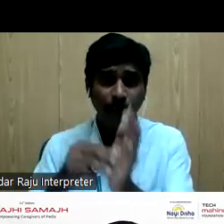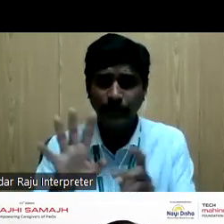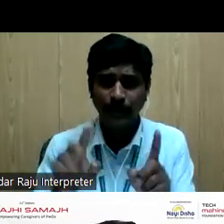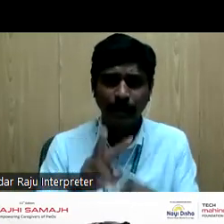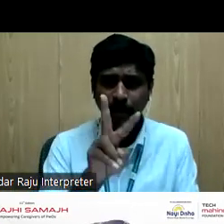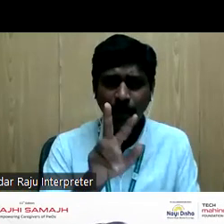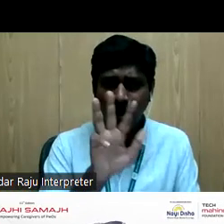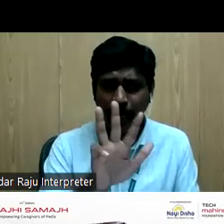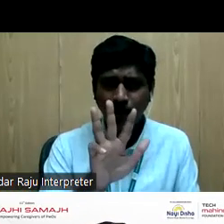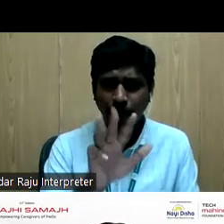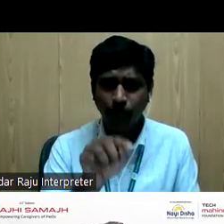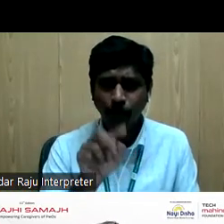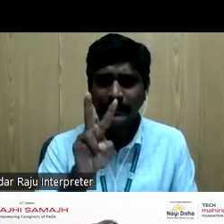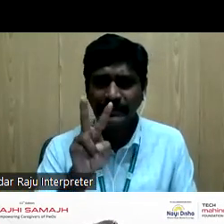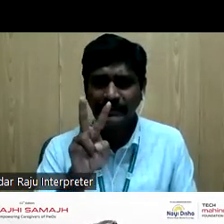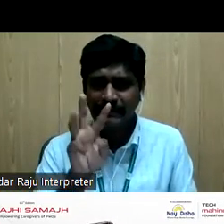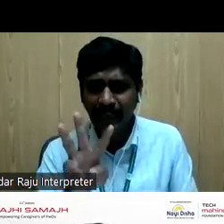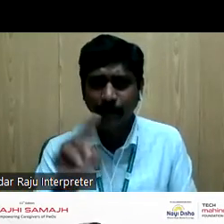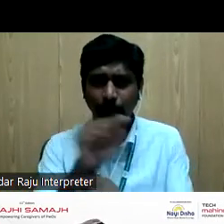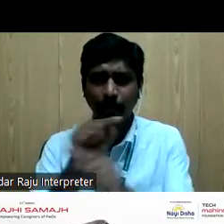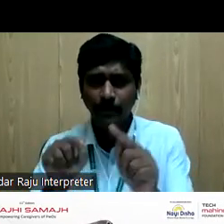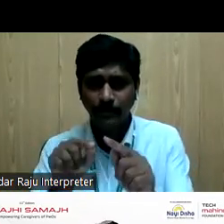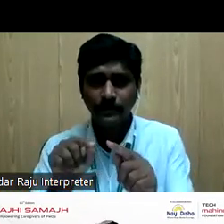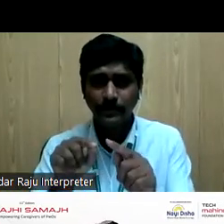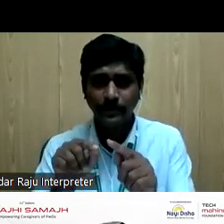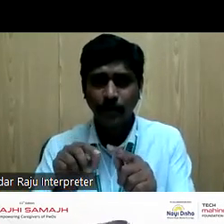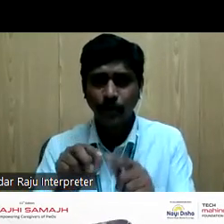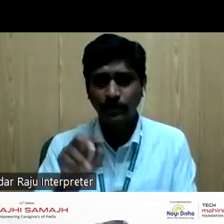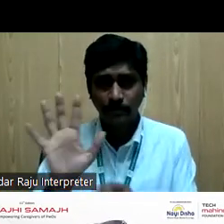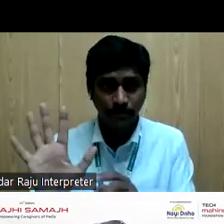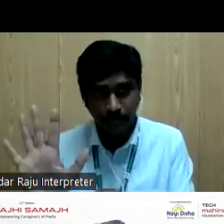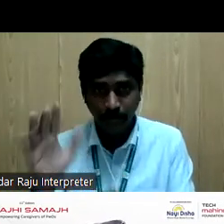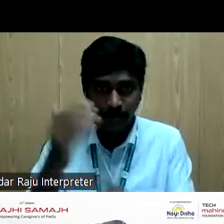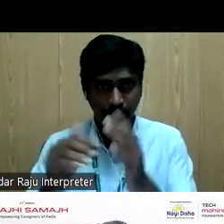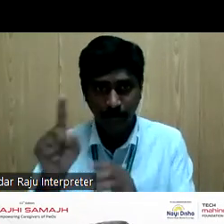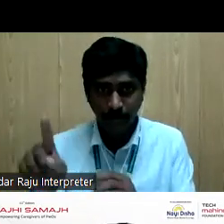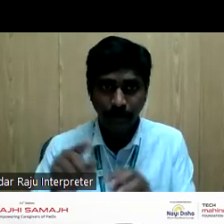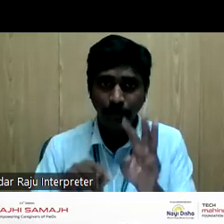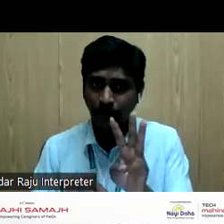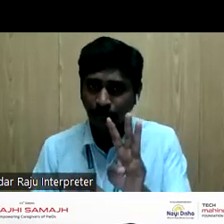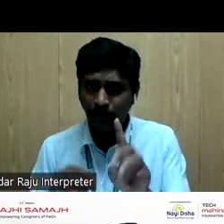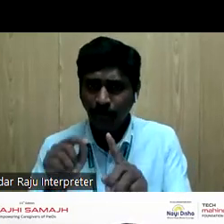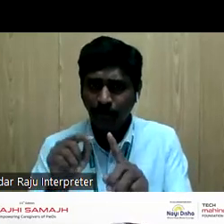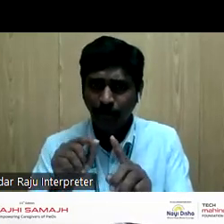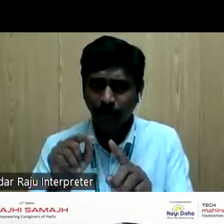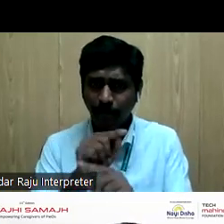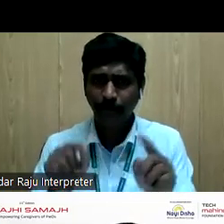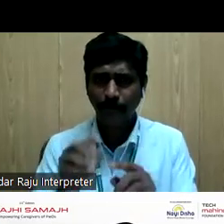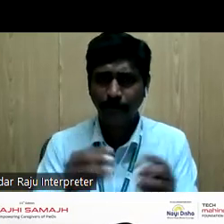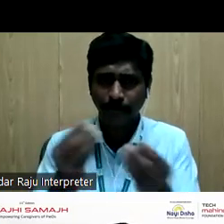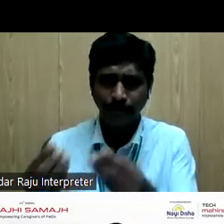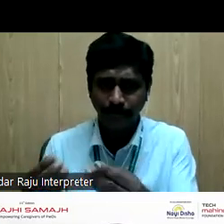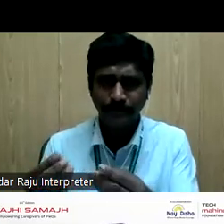9.3% of our population is caregivers to persons with disabilities. I cannot further stress